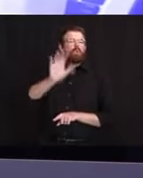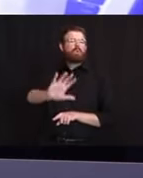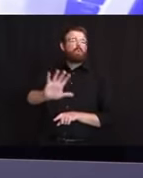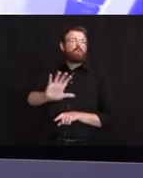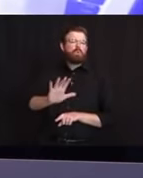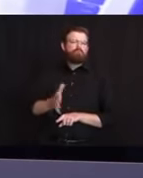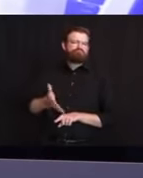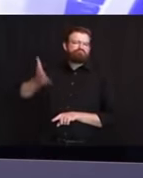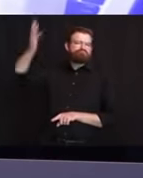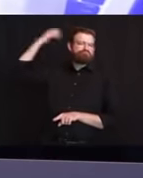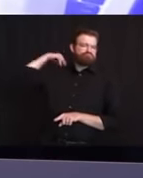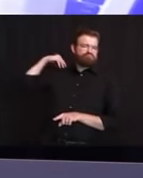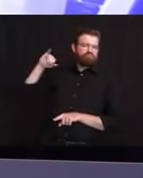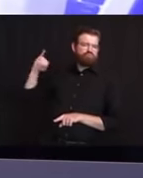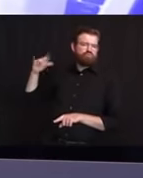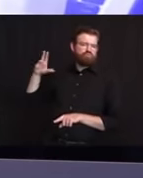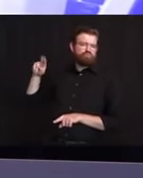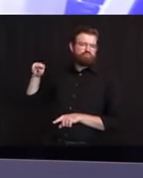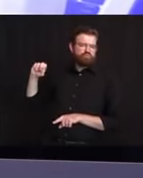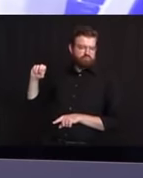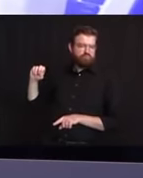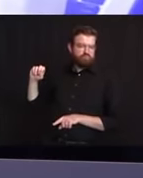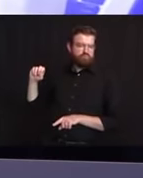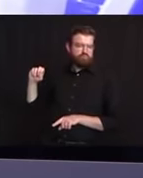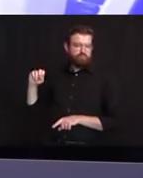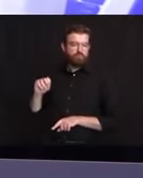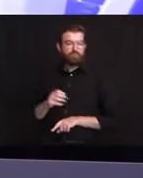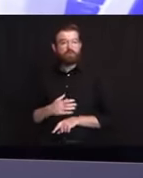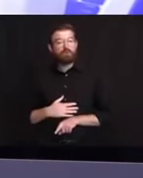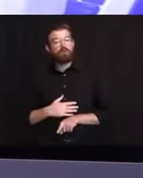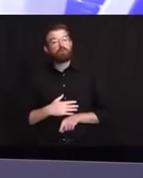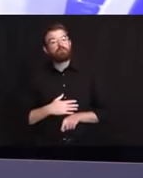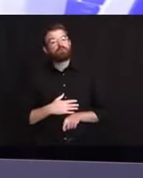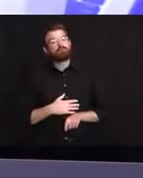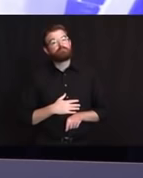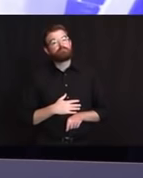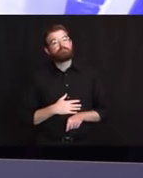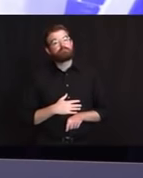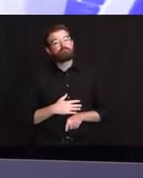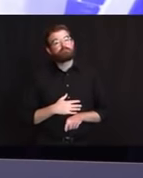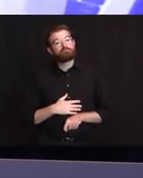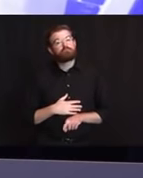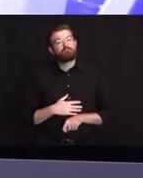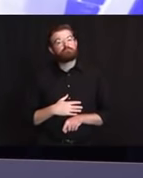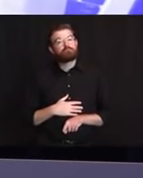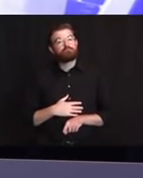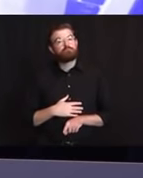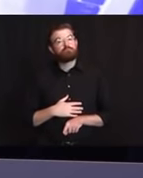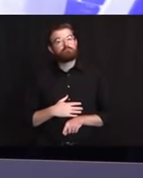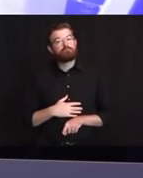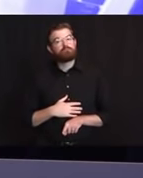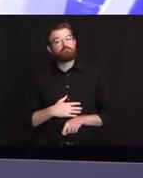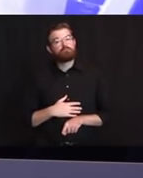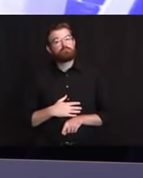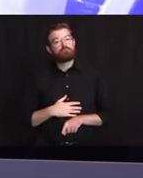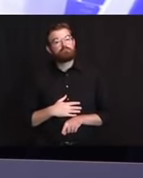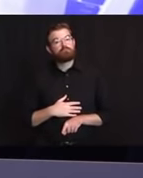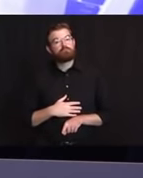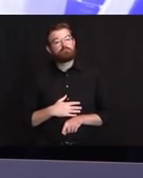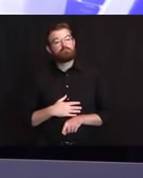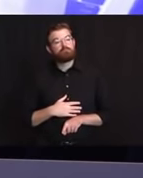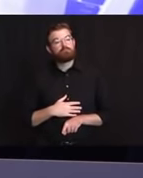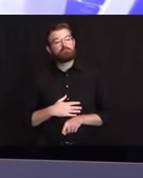days, including 2 over the past 24 hours. That is